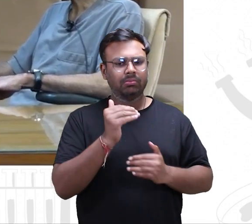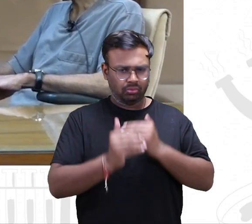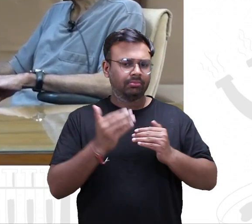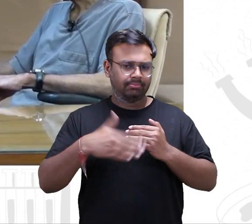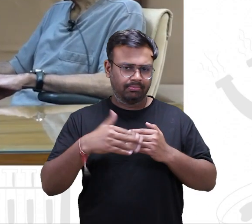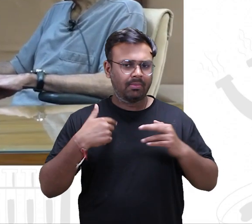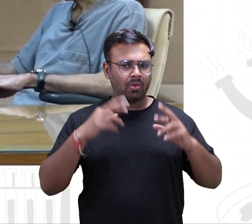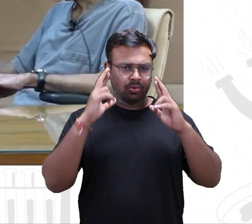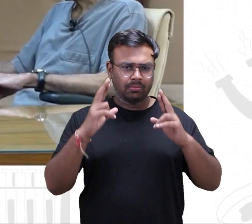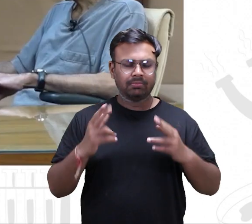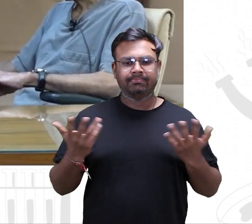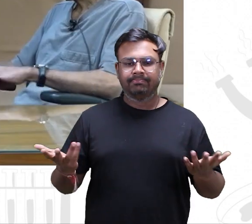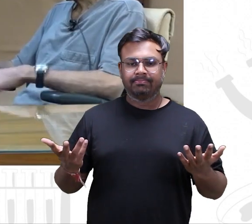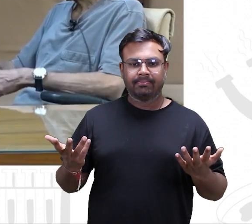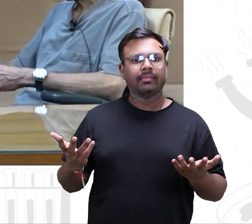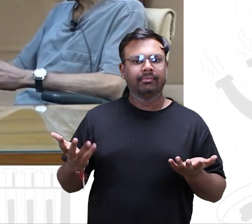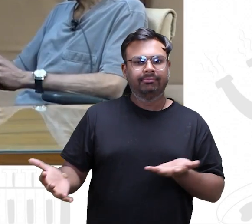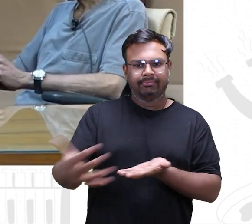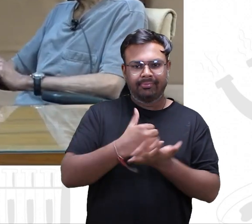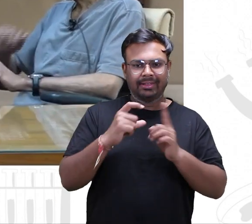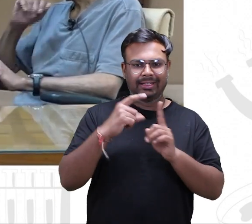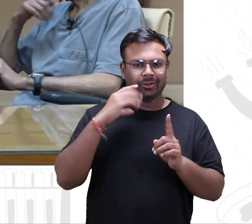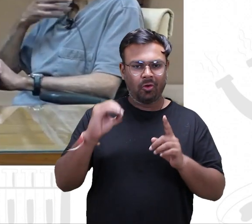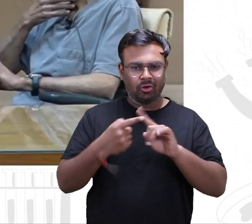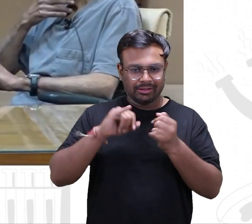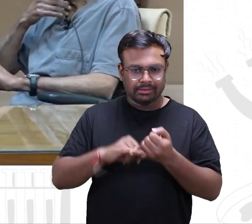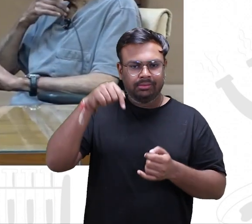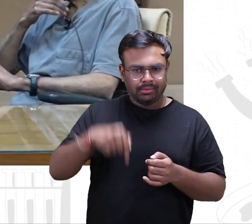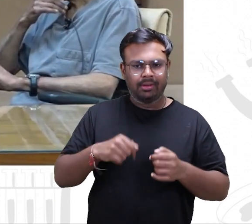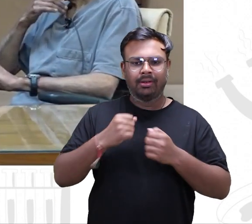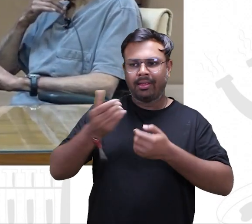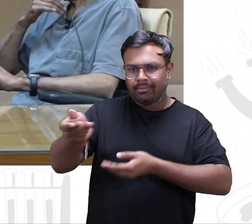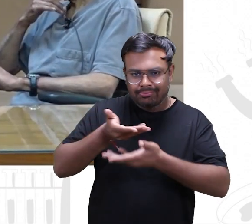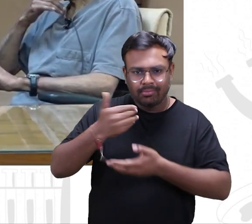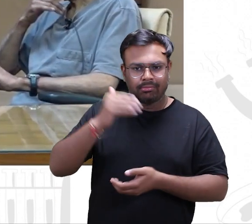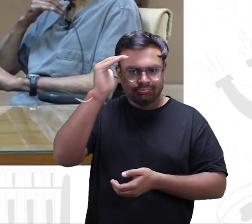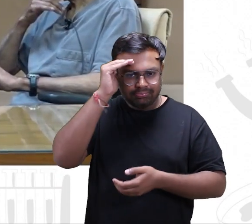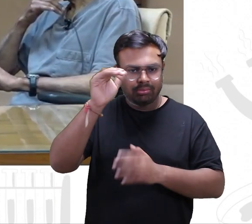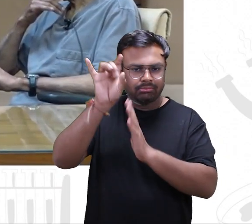progress, yes. Yeah. And hopefully the work required for the dicots as well takes up pace,